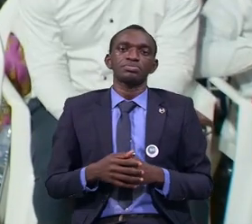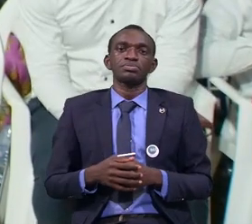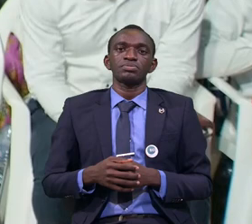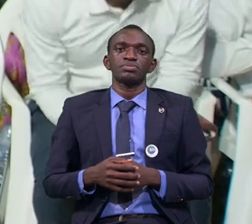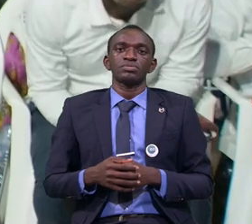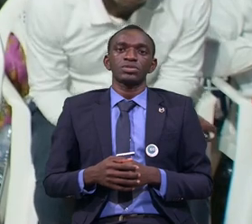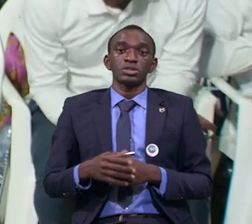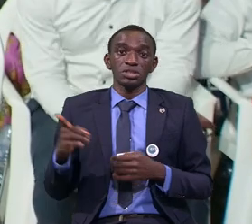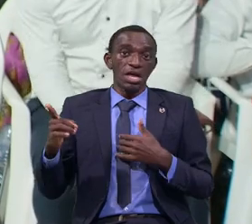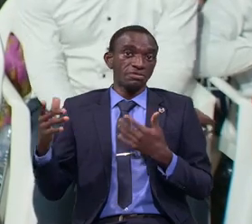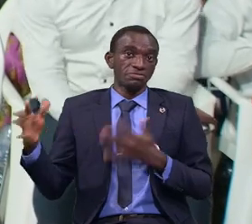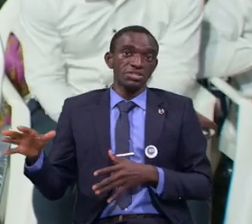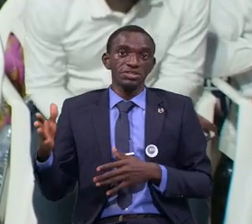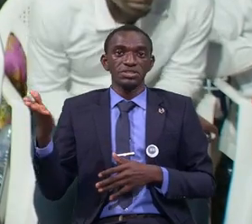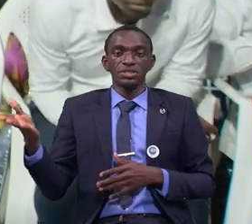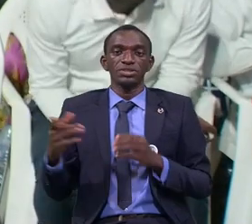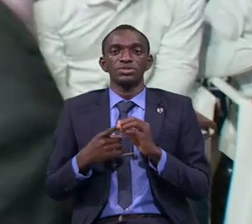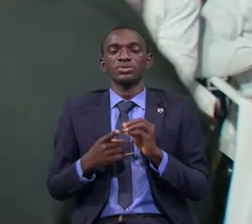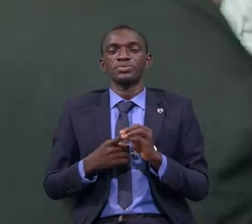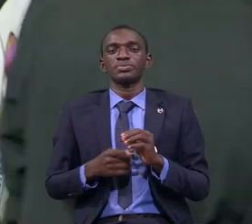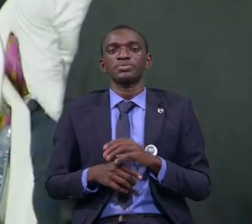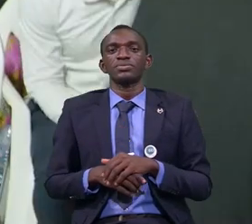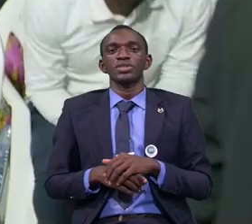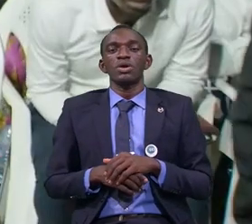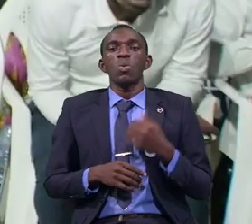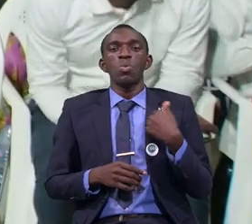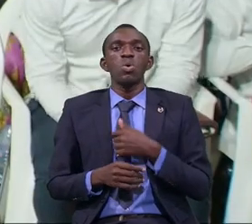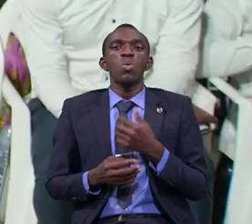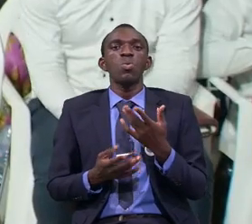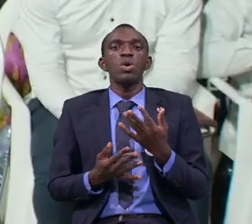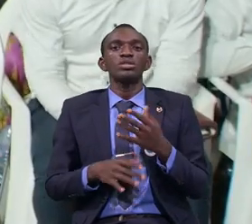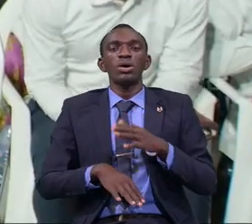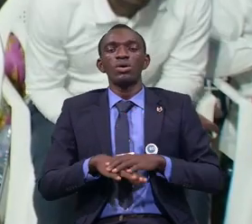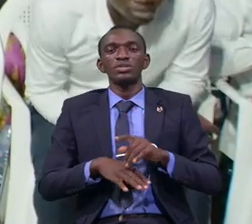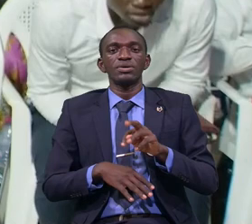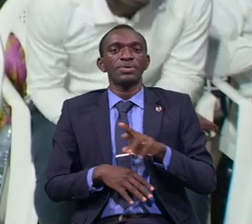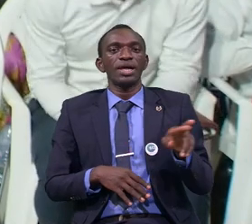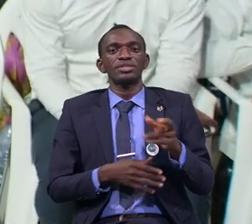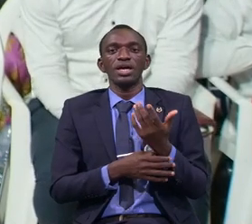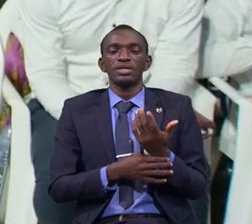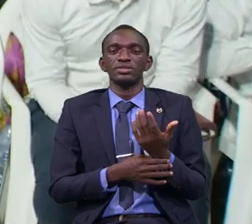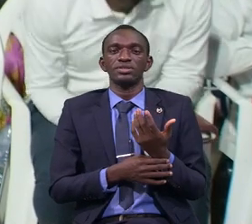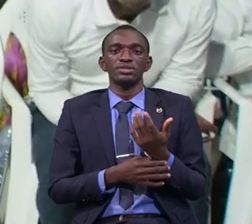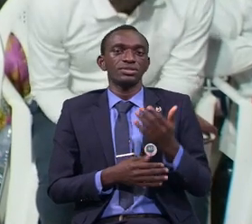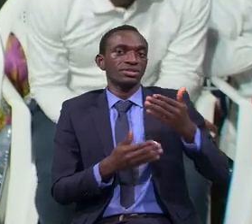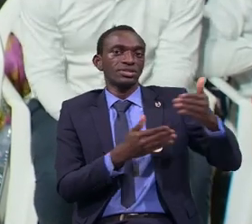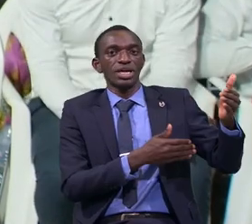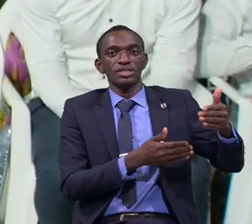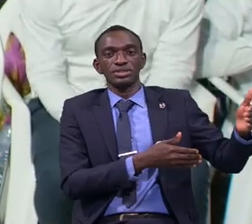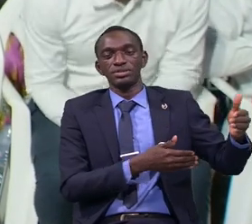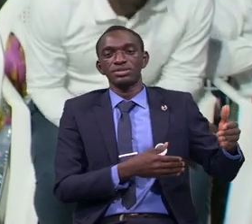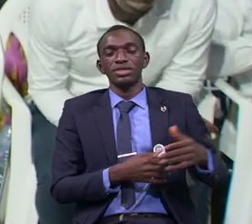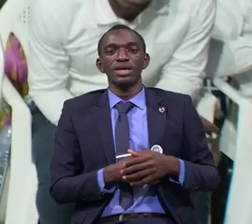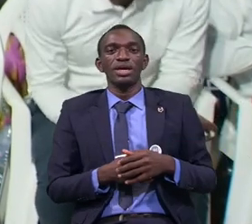They have also finished there. Yes, we are waiting for you on my right-hand side here in front. If